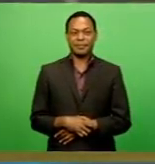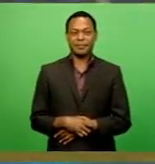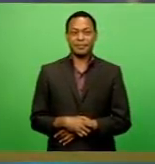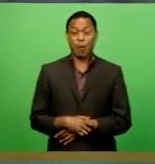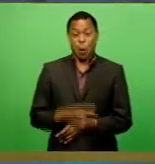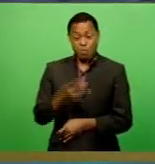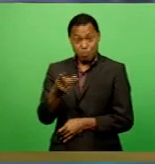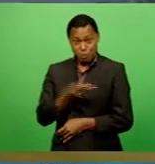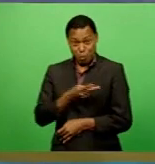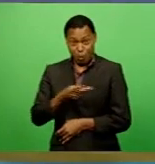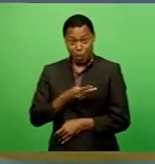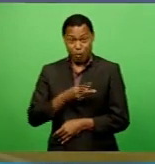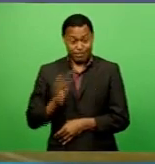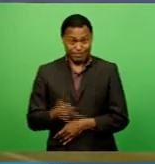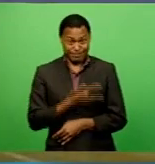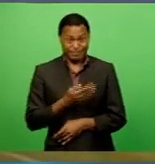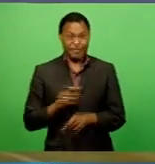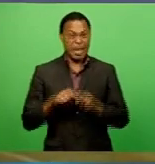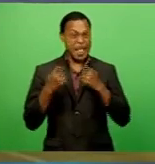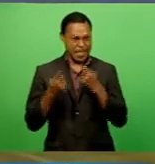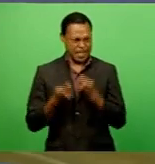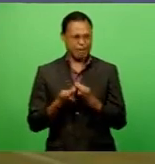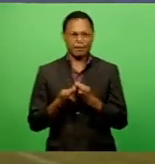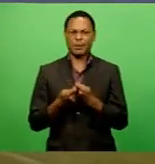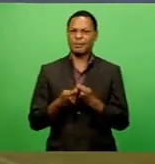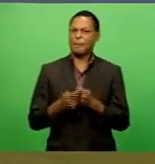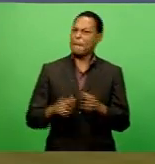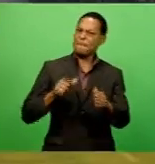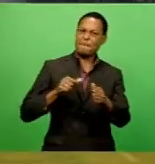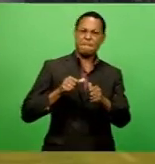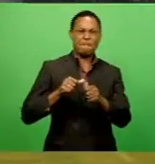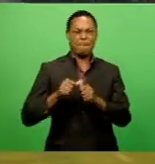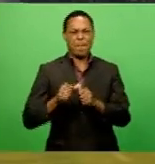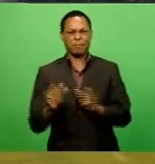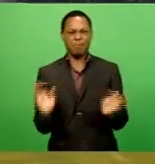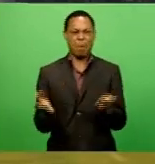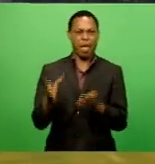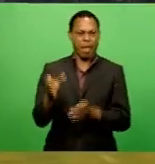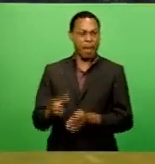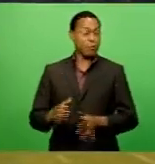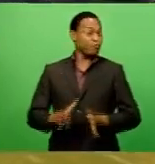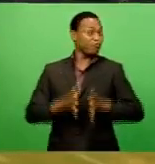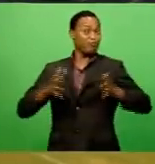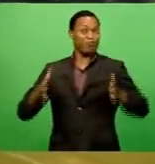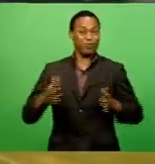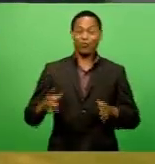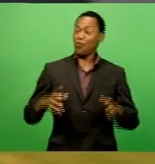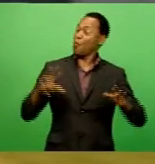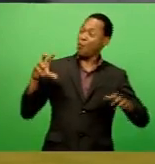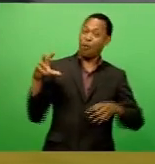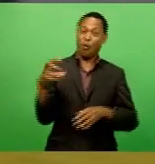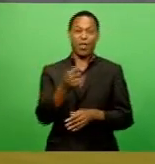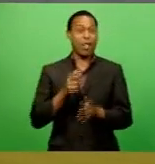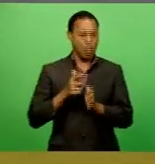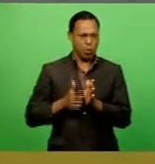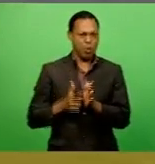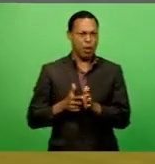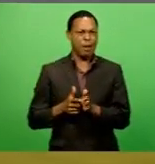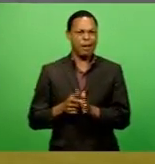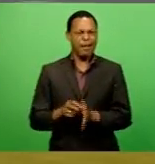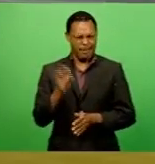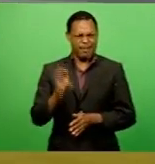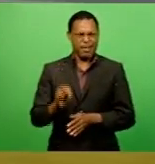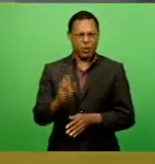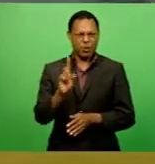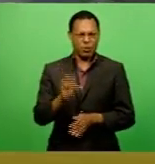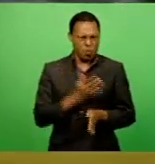Both teams fielded their best possible sides for this friendly, and despite the big win, Lautoka still has a lot to fix. Yeah, there's a lot